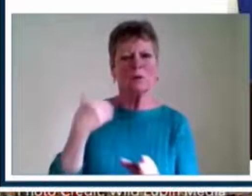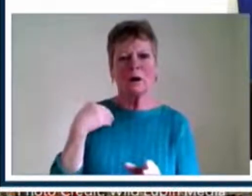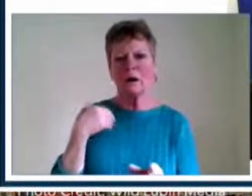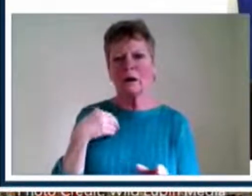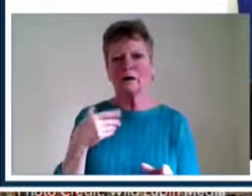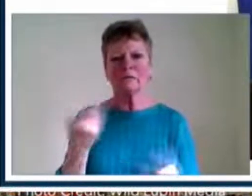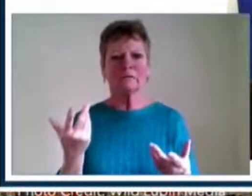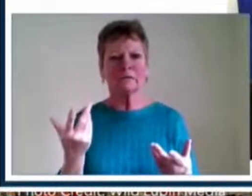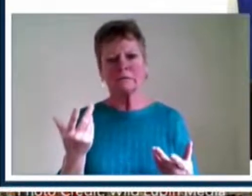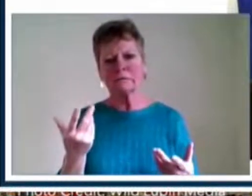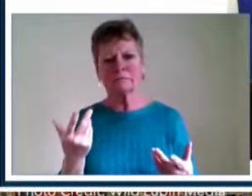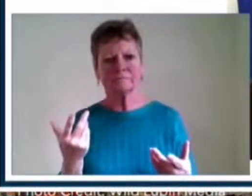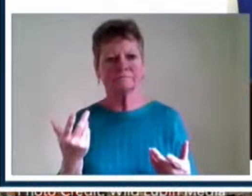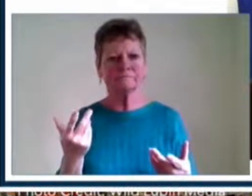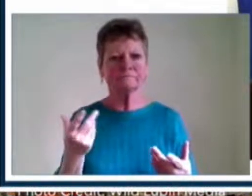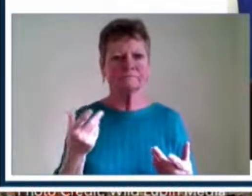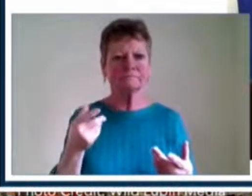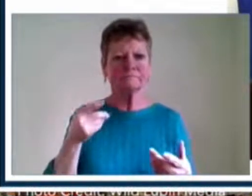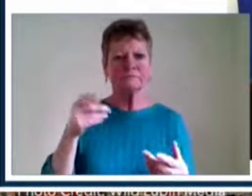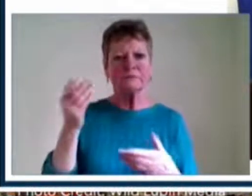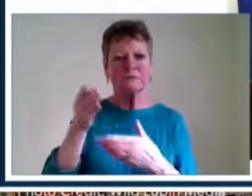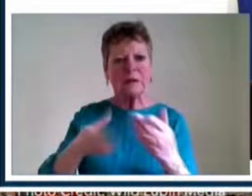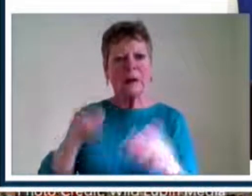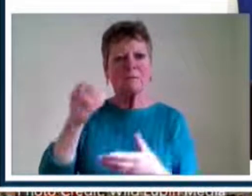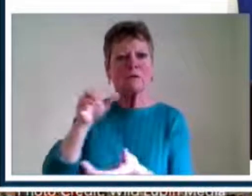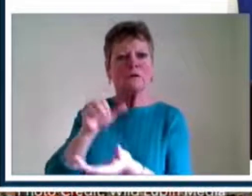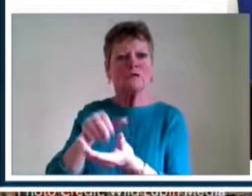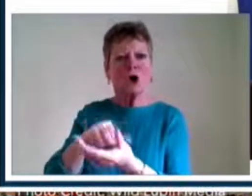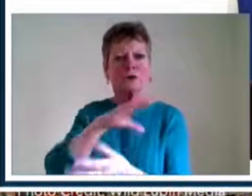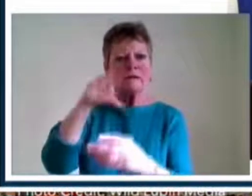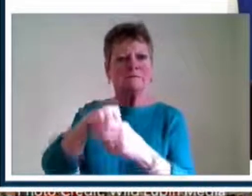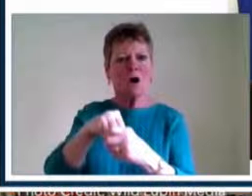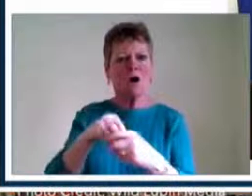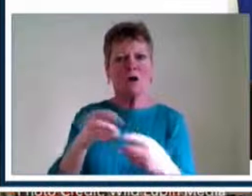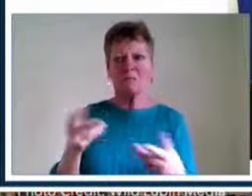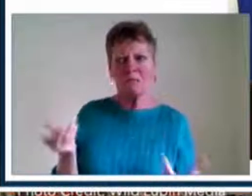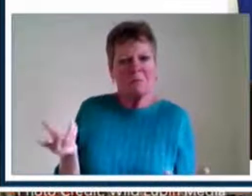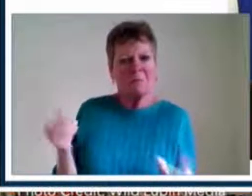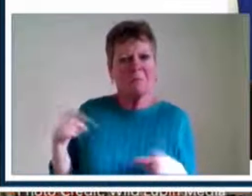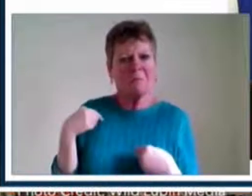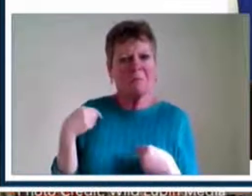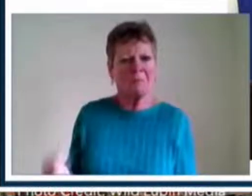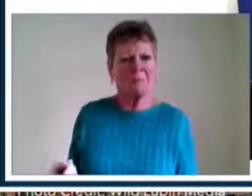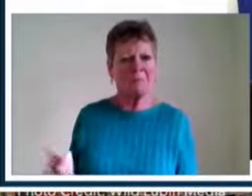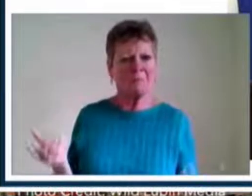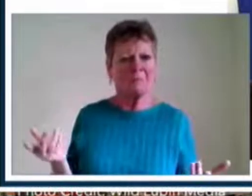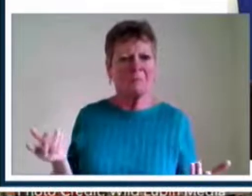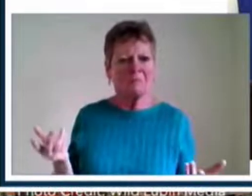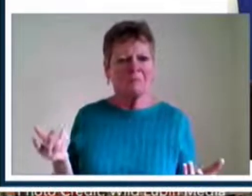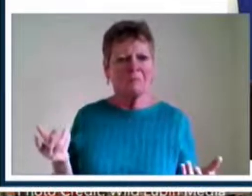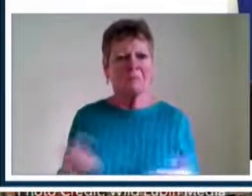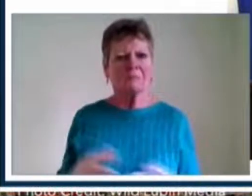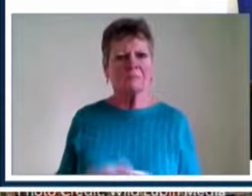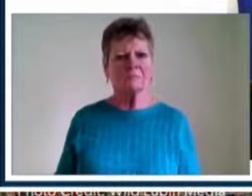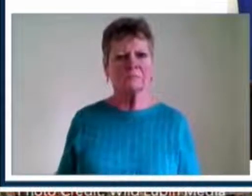health experts take part in these briefings, but it doesn't seem to have happened since they've resumed.